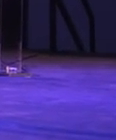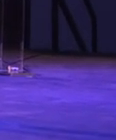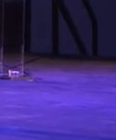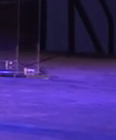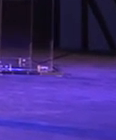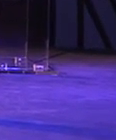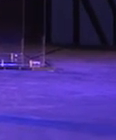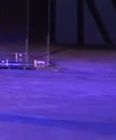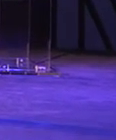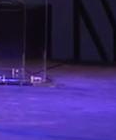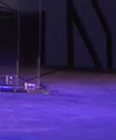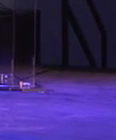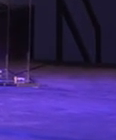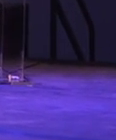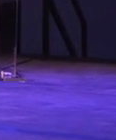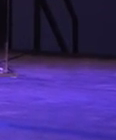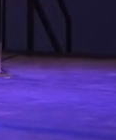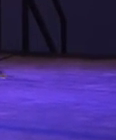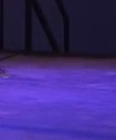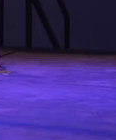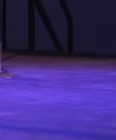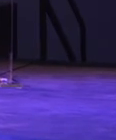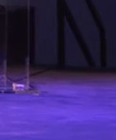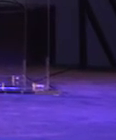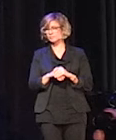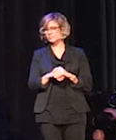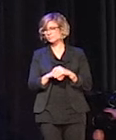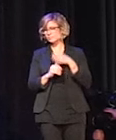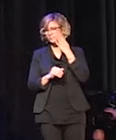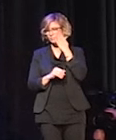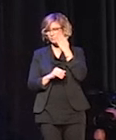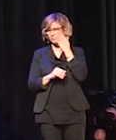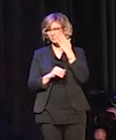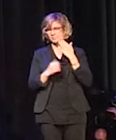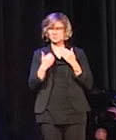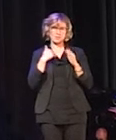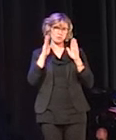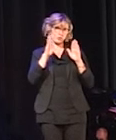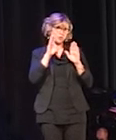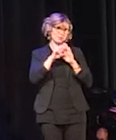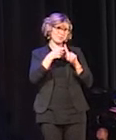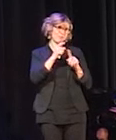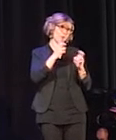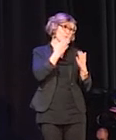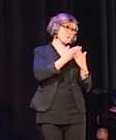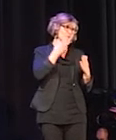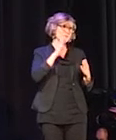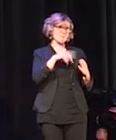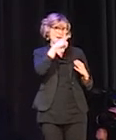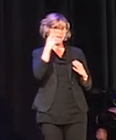crafting for film for a very long time. So you have, you know, a great scene for the good, bad, and the ugly. And the cool thing is we can just kind of sit